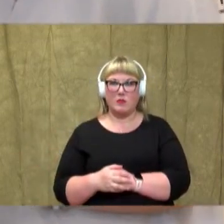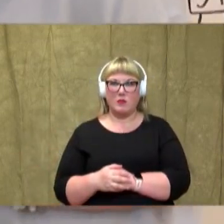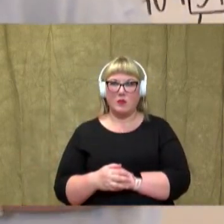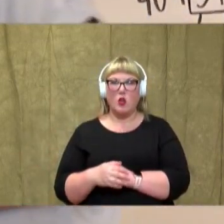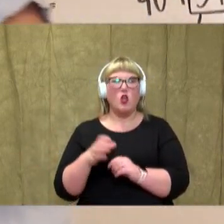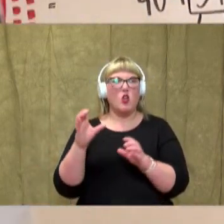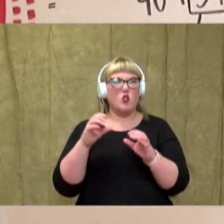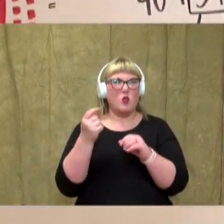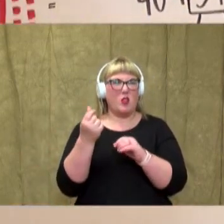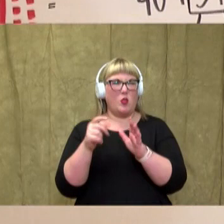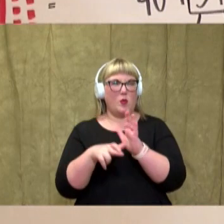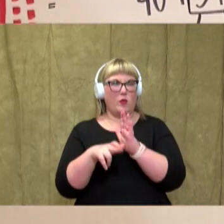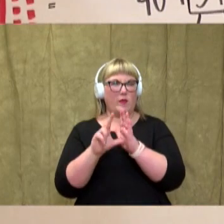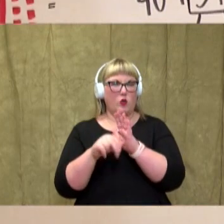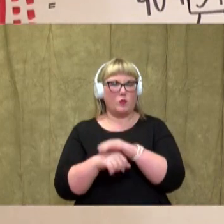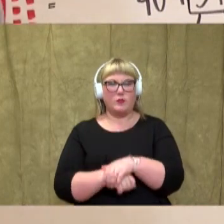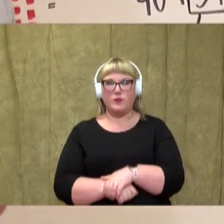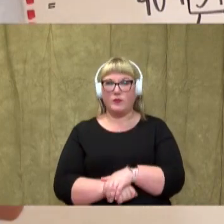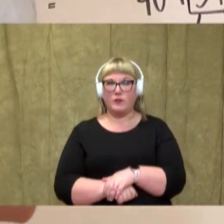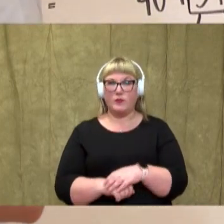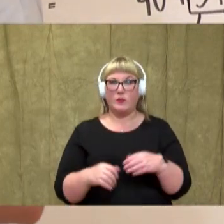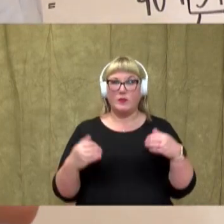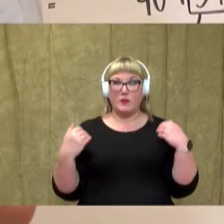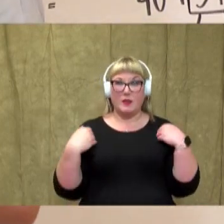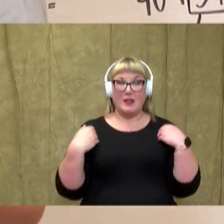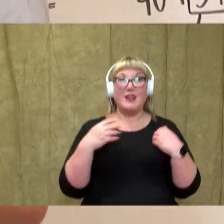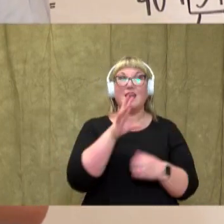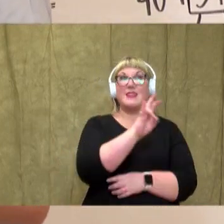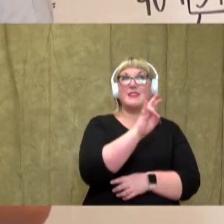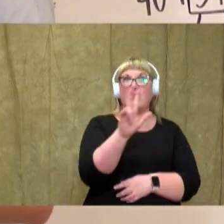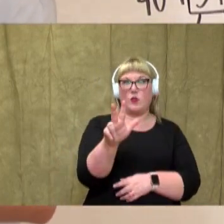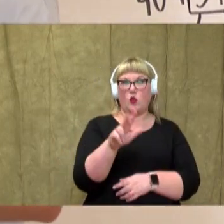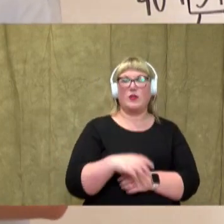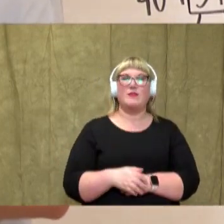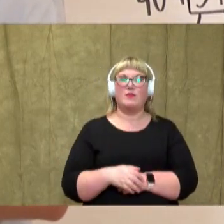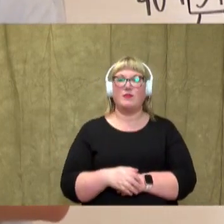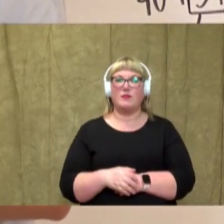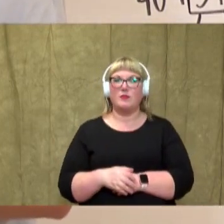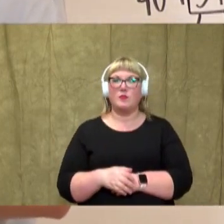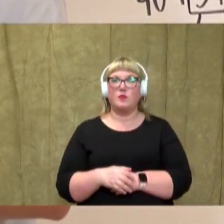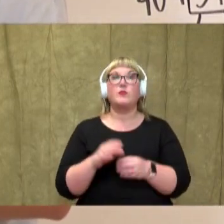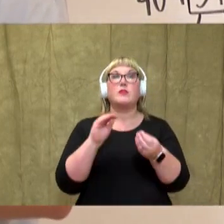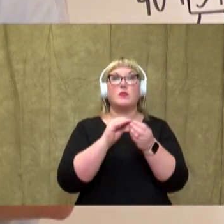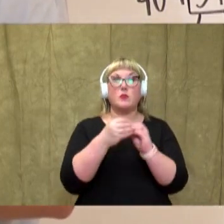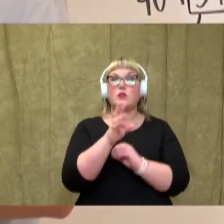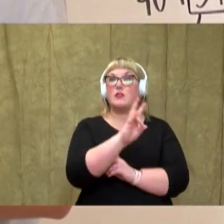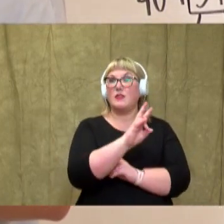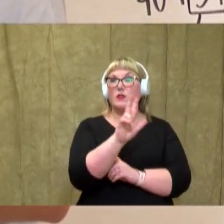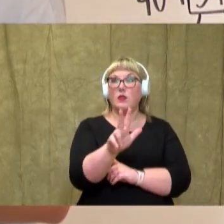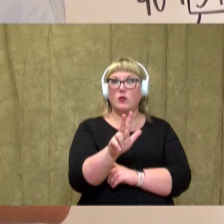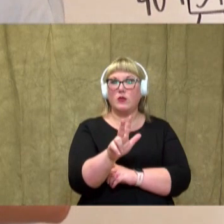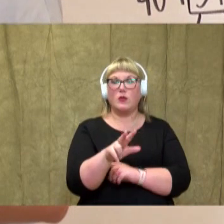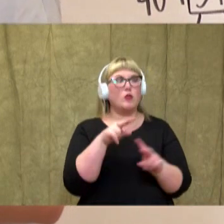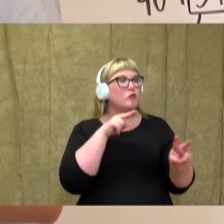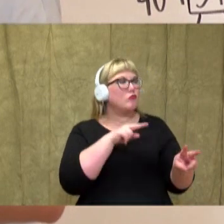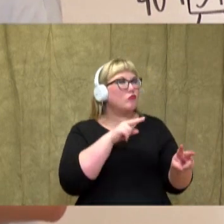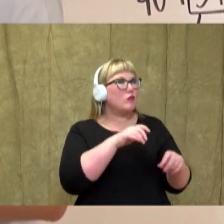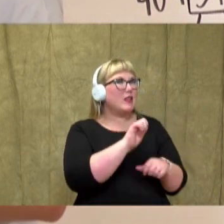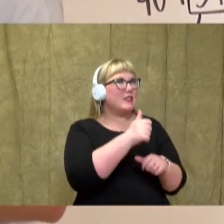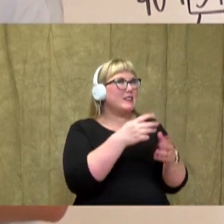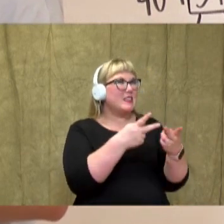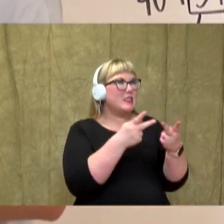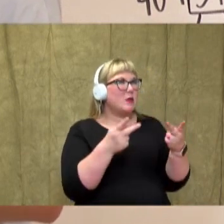little review. I have 73, the number 73. Look at the